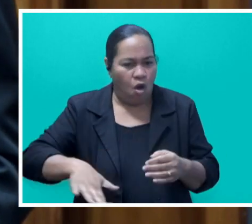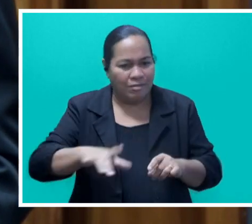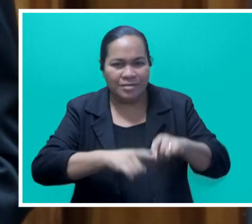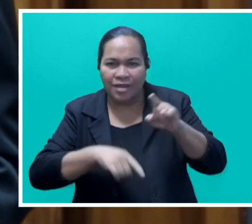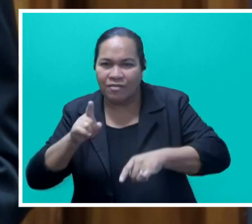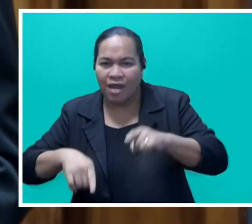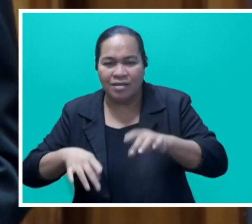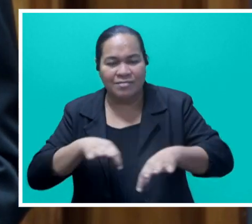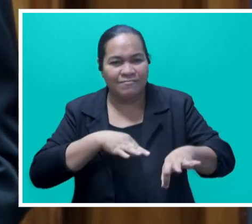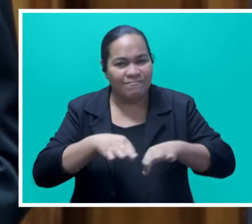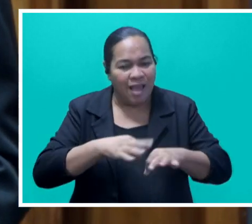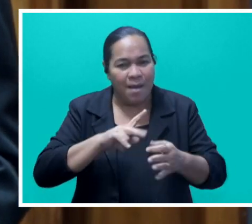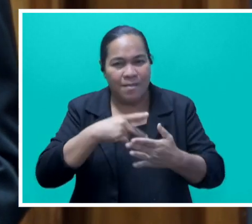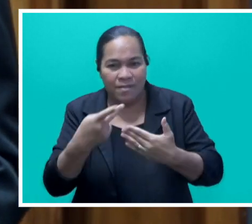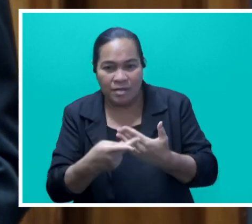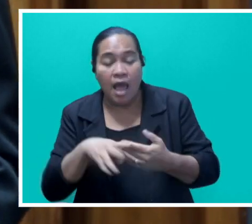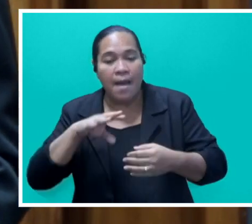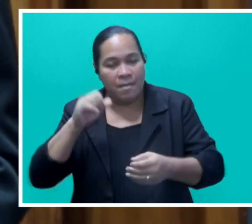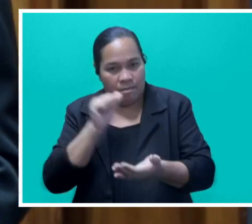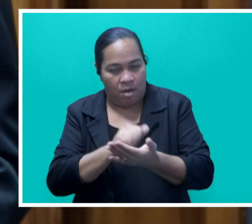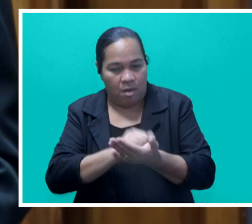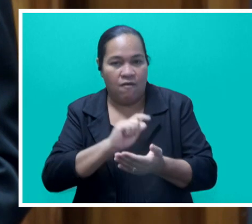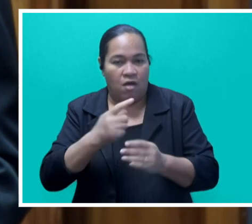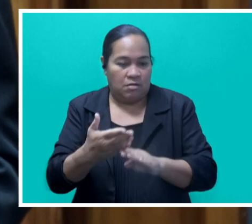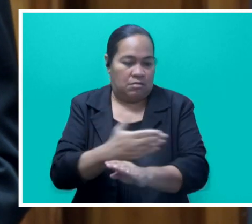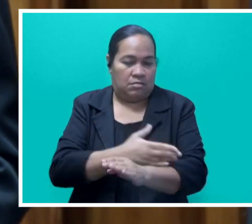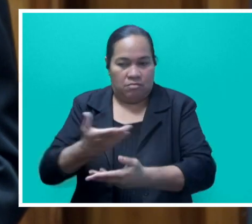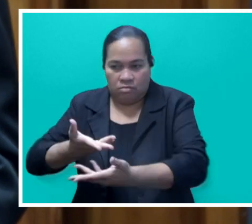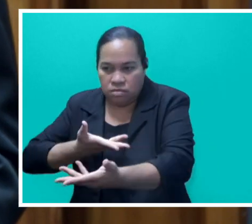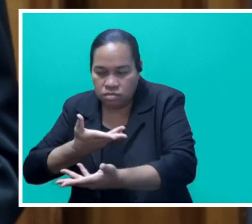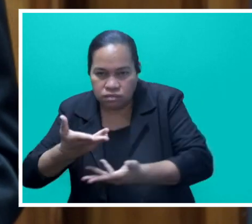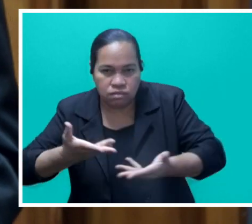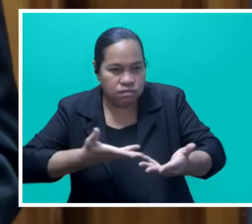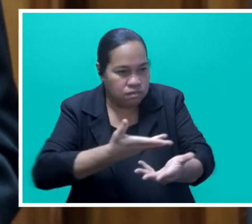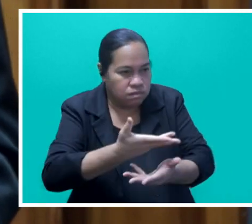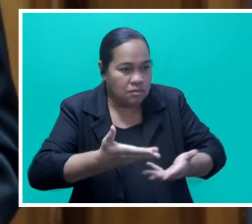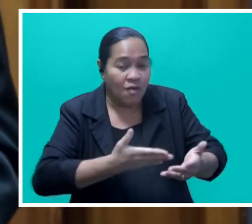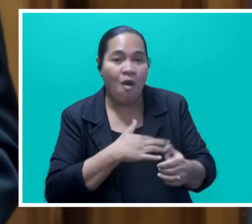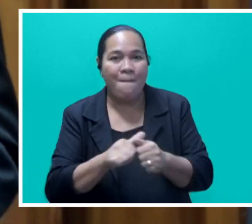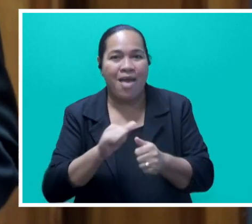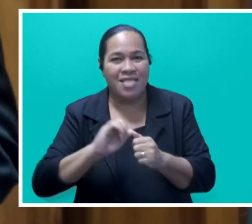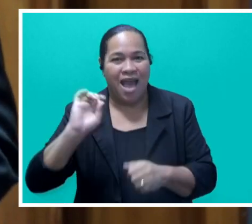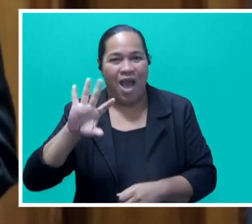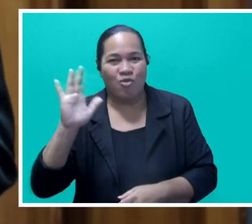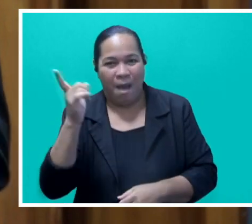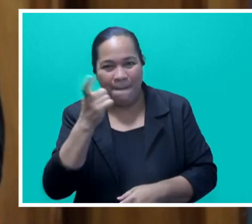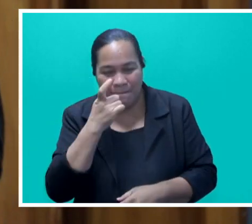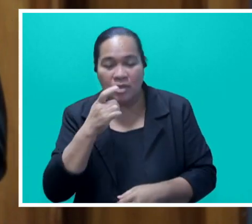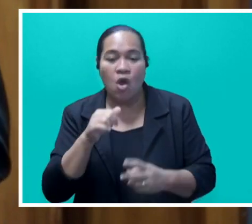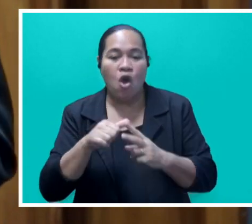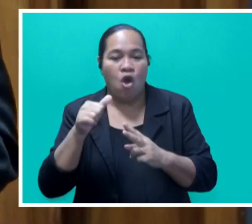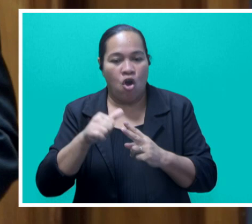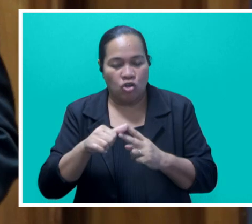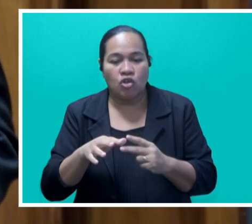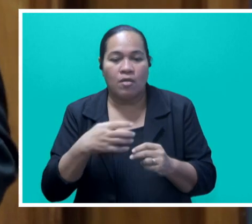legislation must go through a thorough consultation process for better outcomes, to ensure inclusiveness and foster